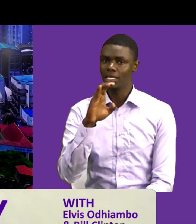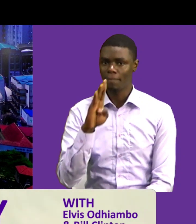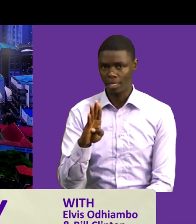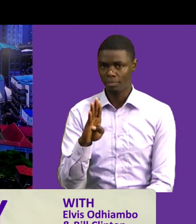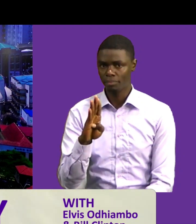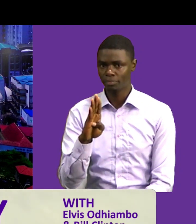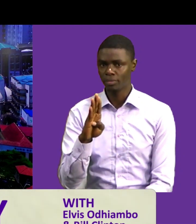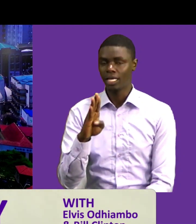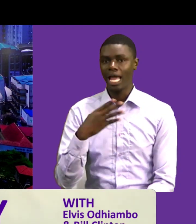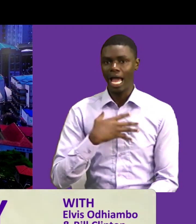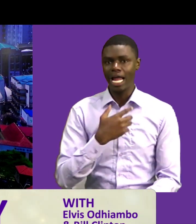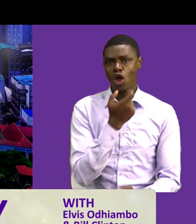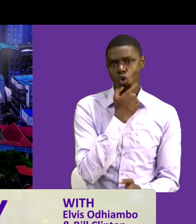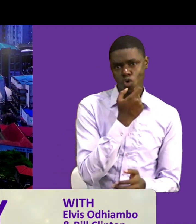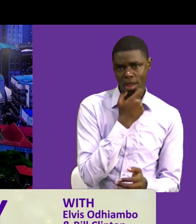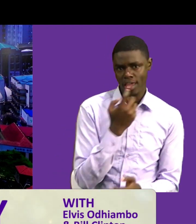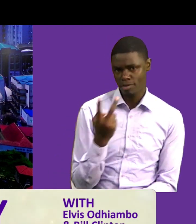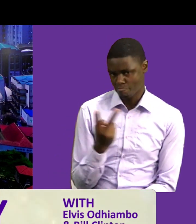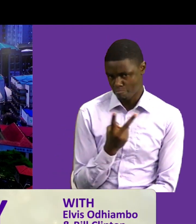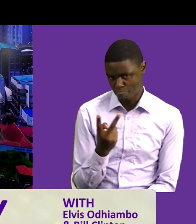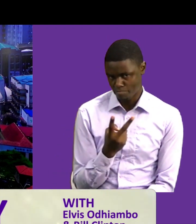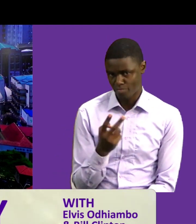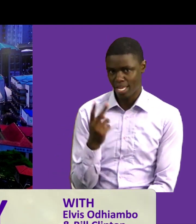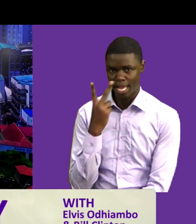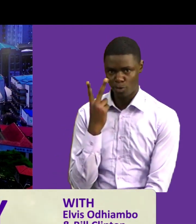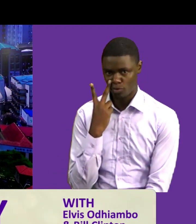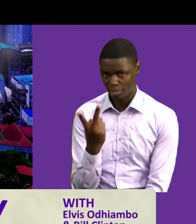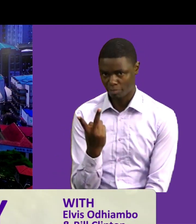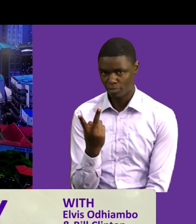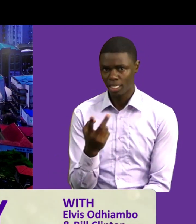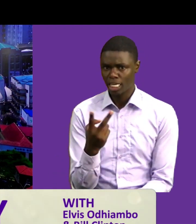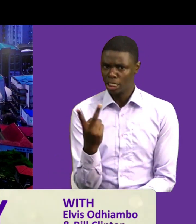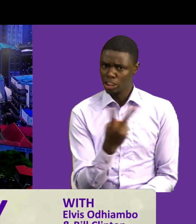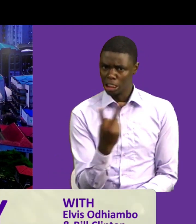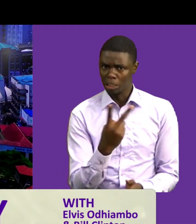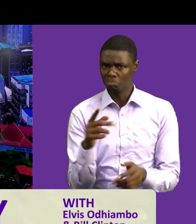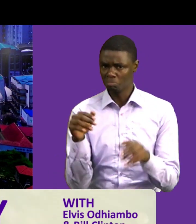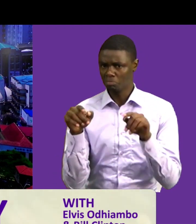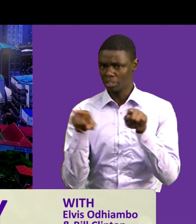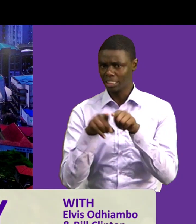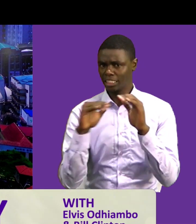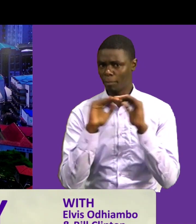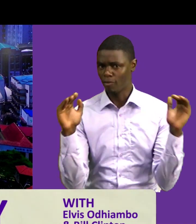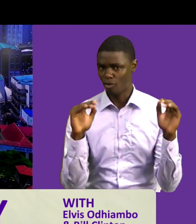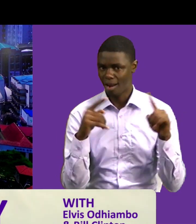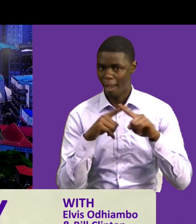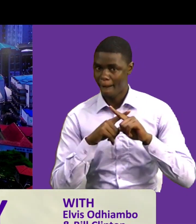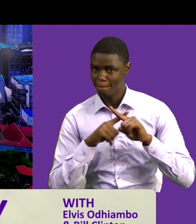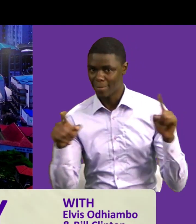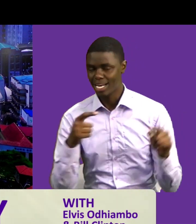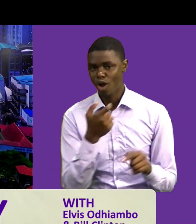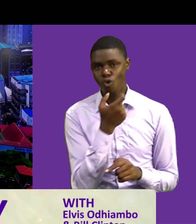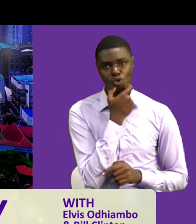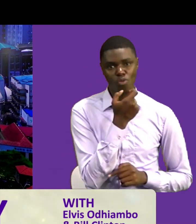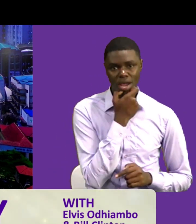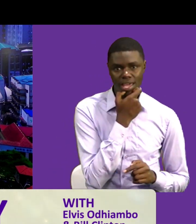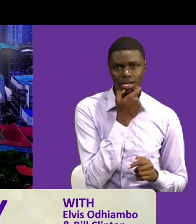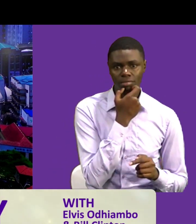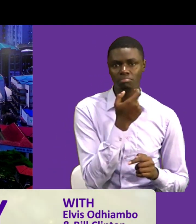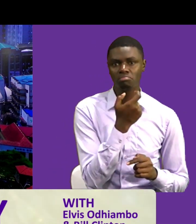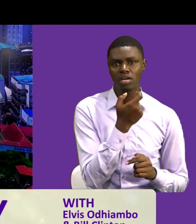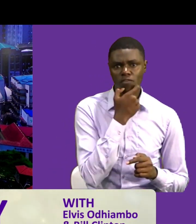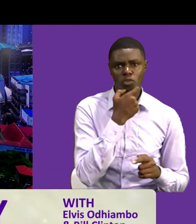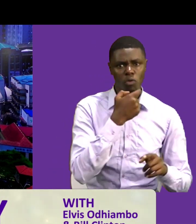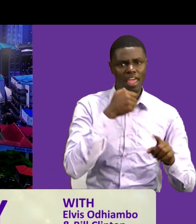KCB and Gor Mahia, let's say those teams are on the same level, but Gor Mahia has more of